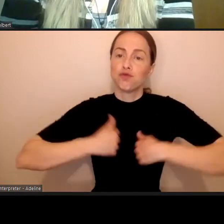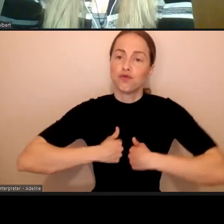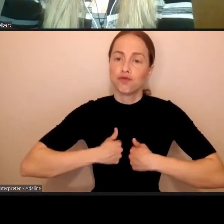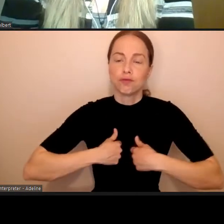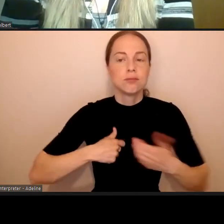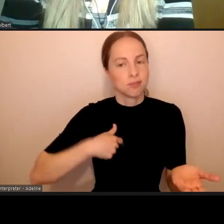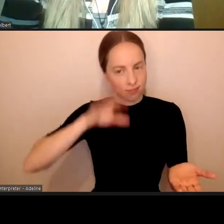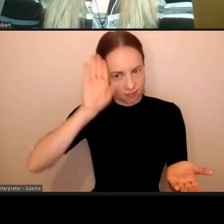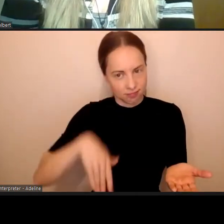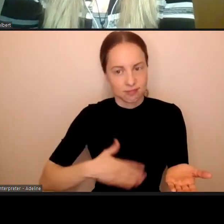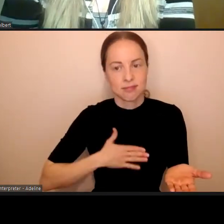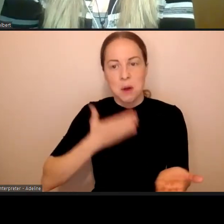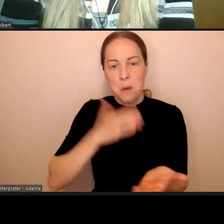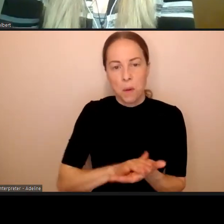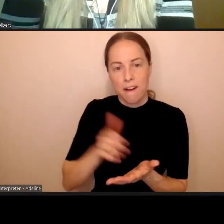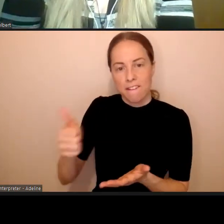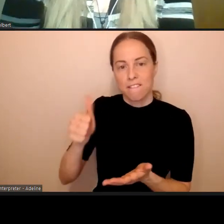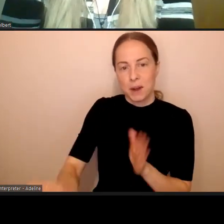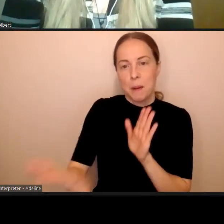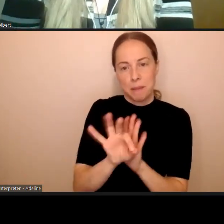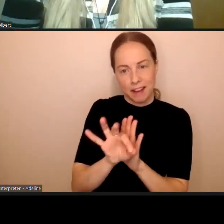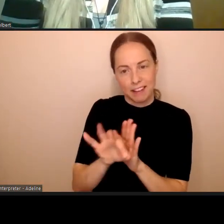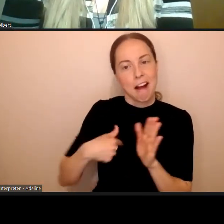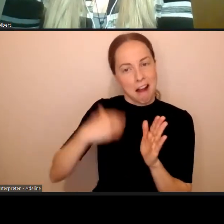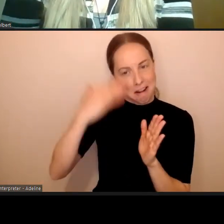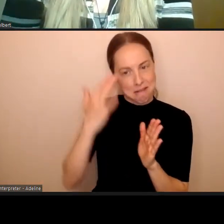that because my wife helped pick it out, so I know the colors.